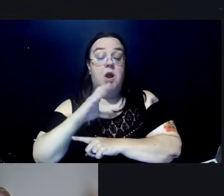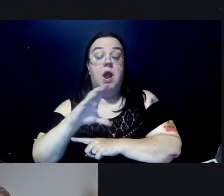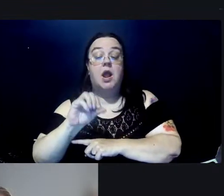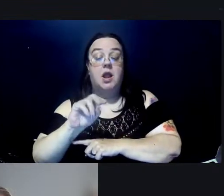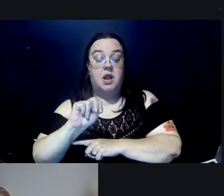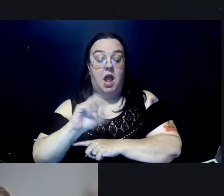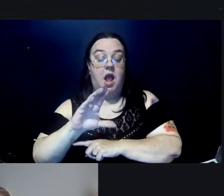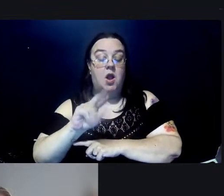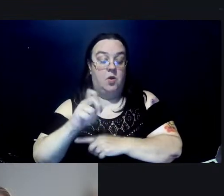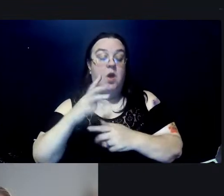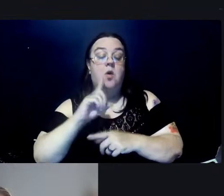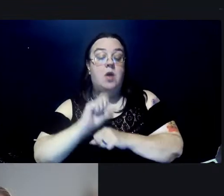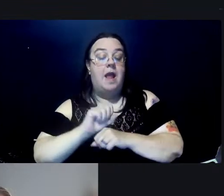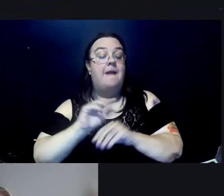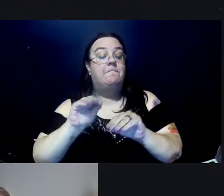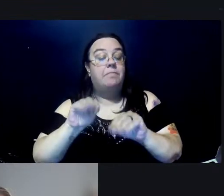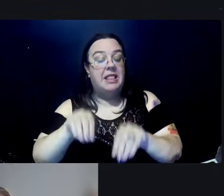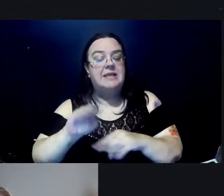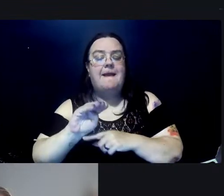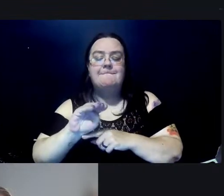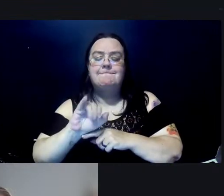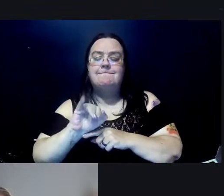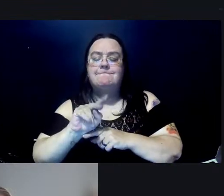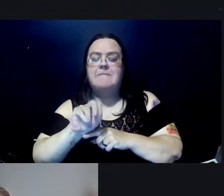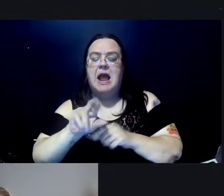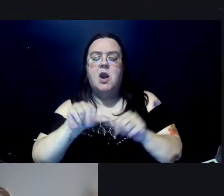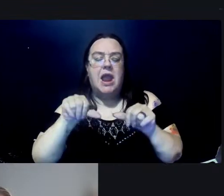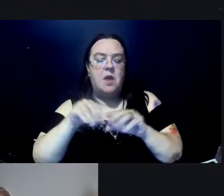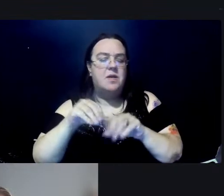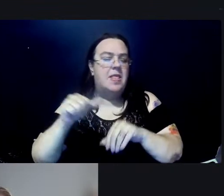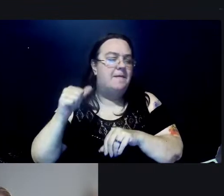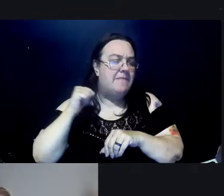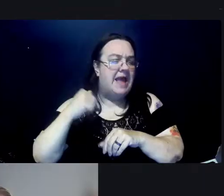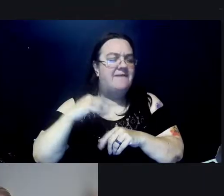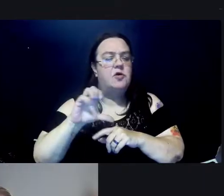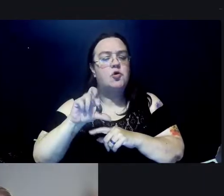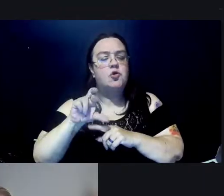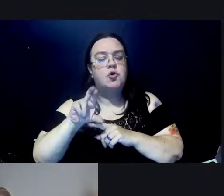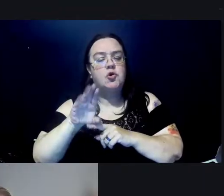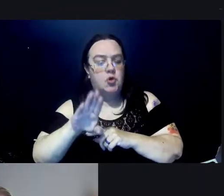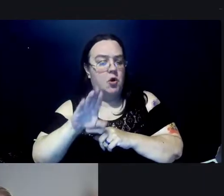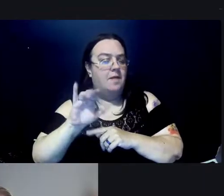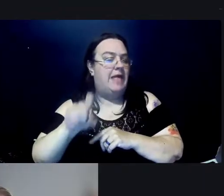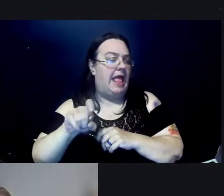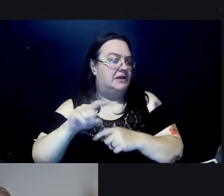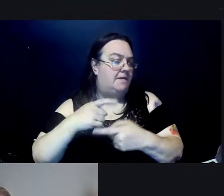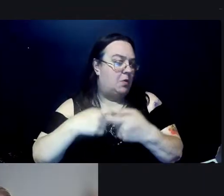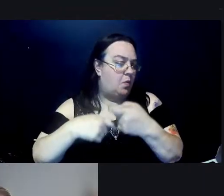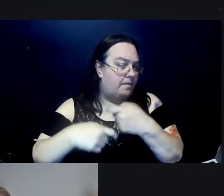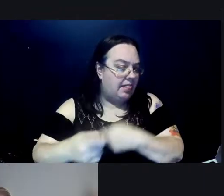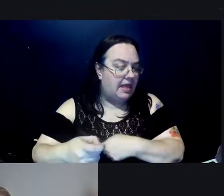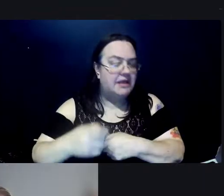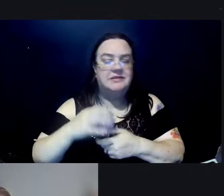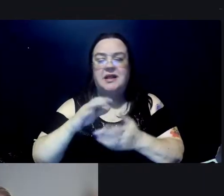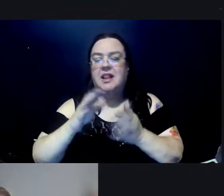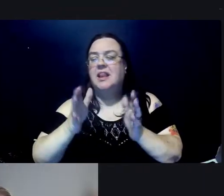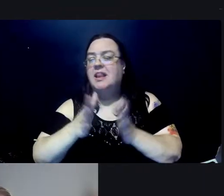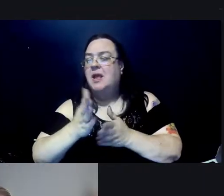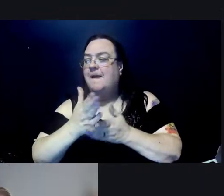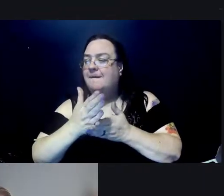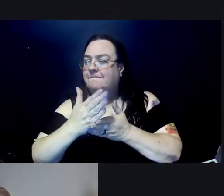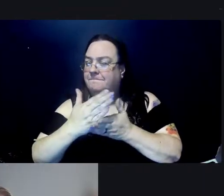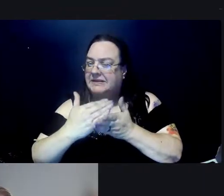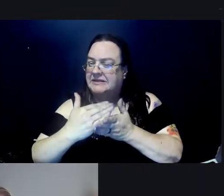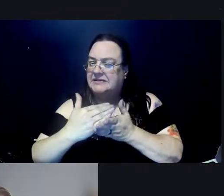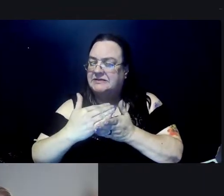minor areas in the back. There's some curb that has to get replaced. There's a little piece of a